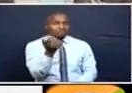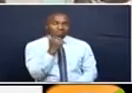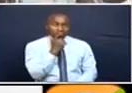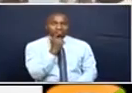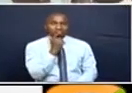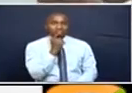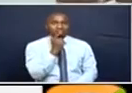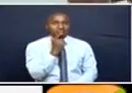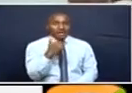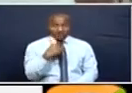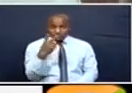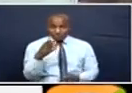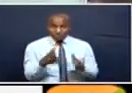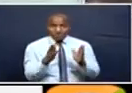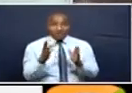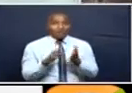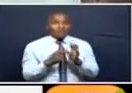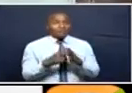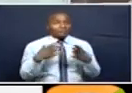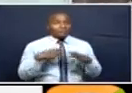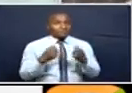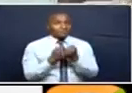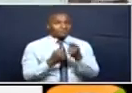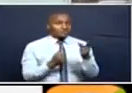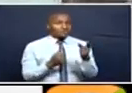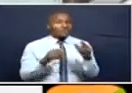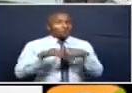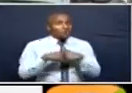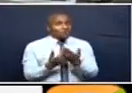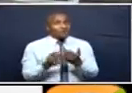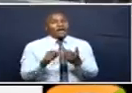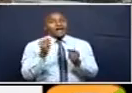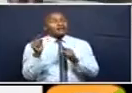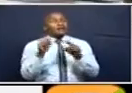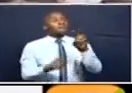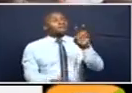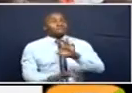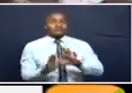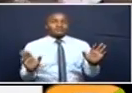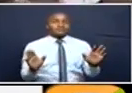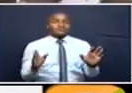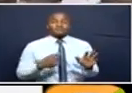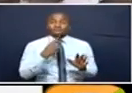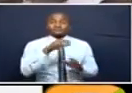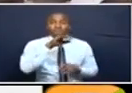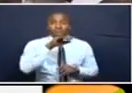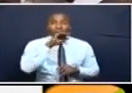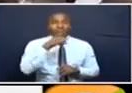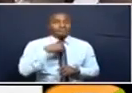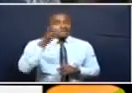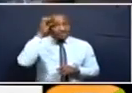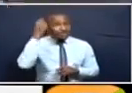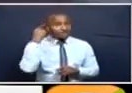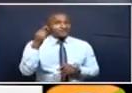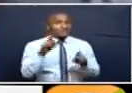have two meanings. One, they could mean that people are supporting you. Two, there are those who could be coming to watch you. And I want to tell Raila Odinga, because I was in Eldoret yesterday